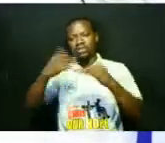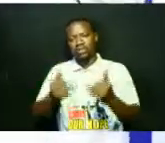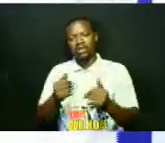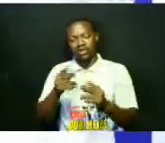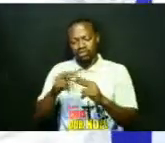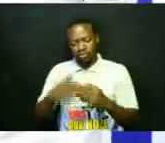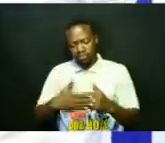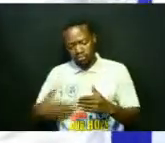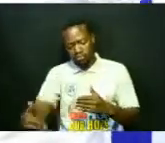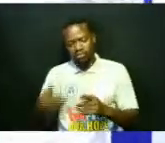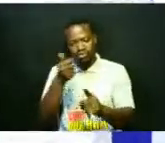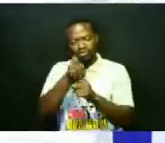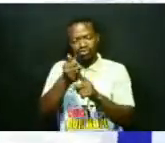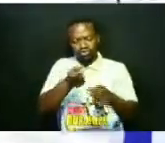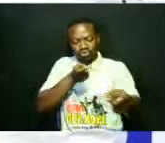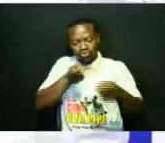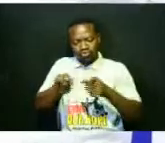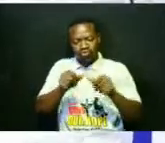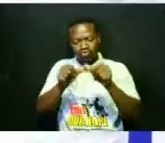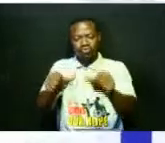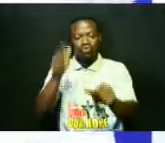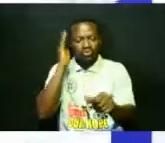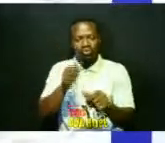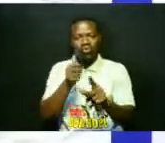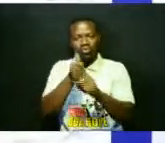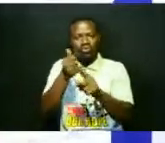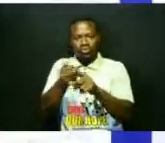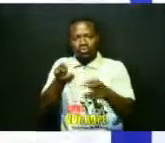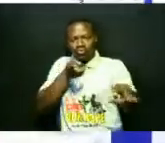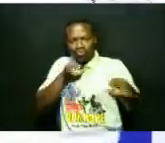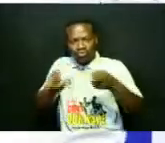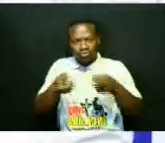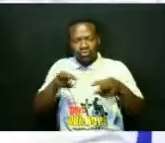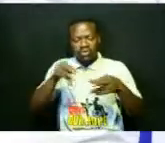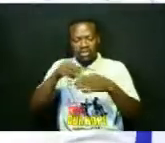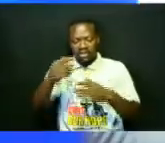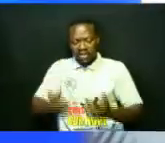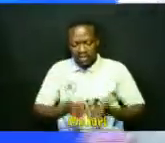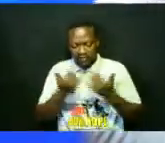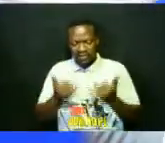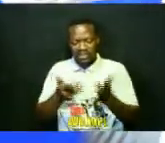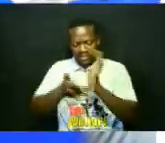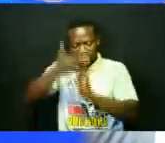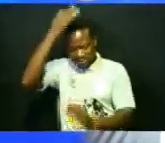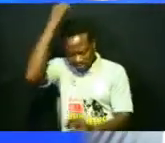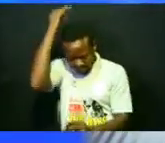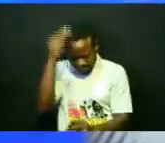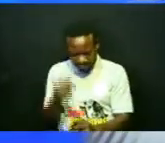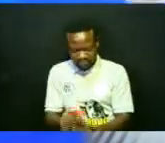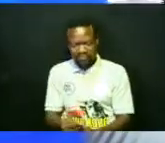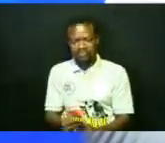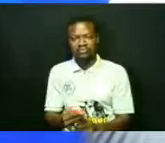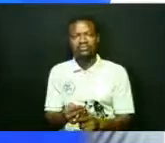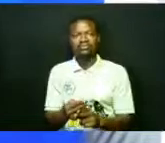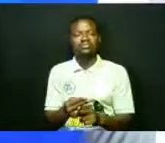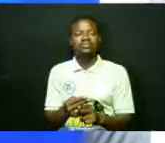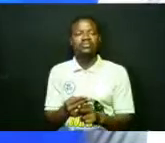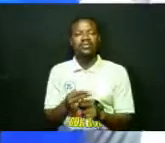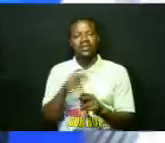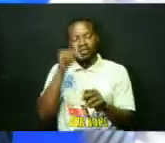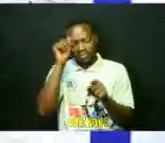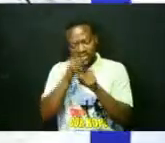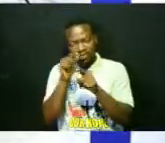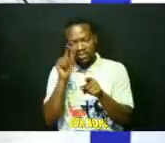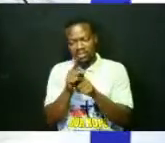to reign. Amen. And you will begin to rule in this life. Amen. In the name of Jesus. Amen. Beloved, we